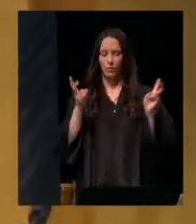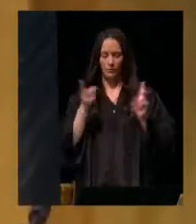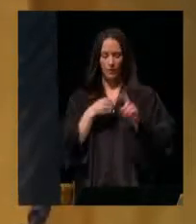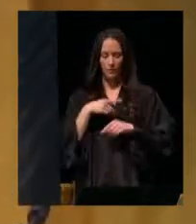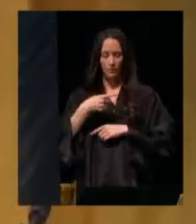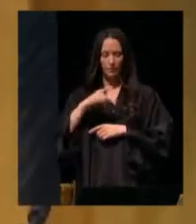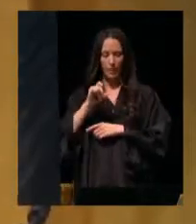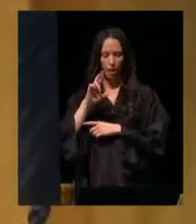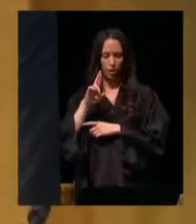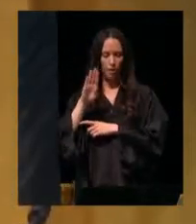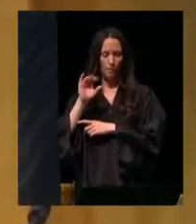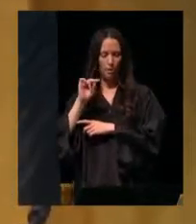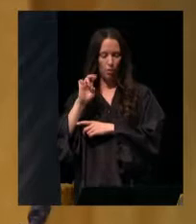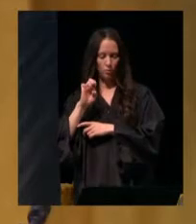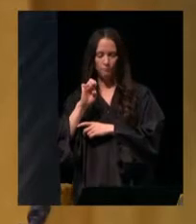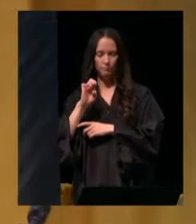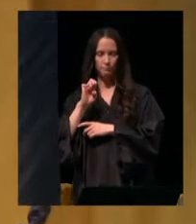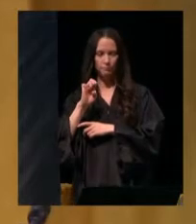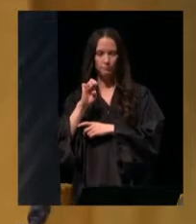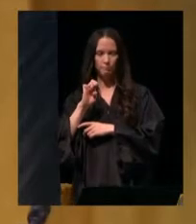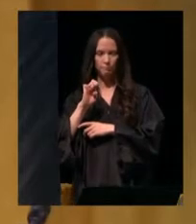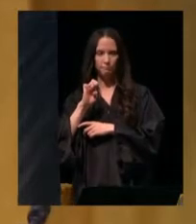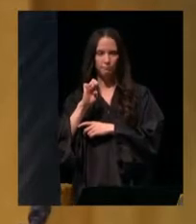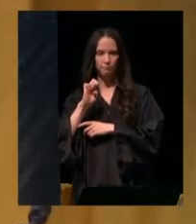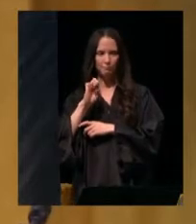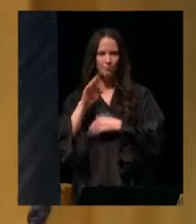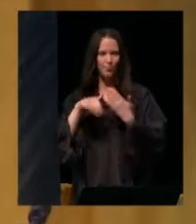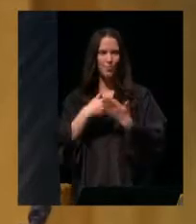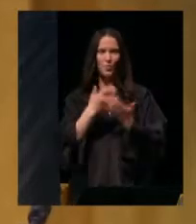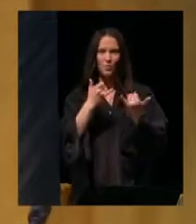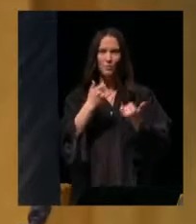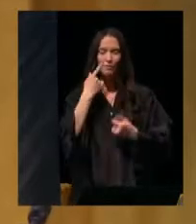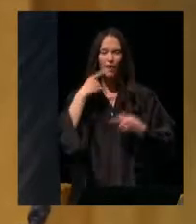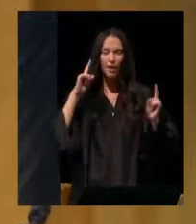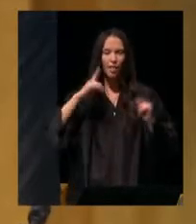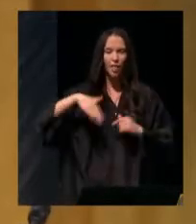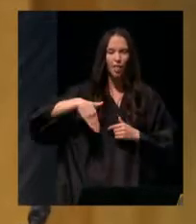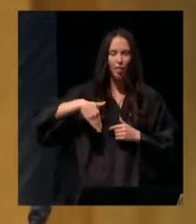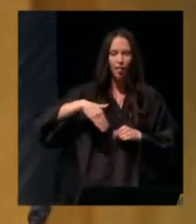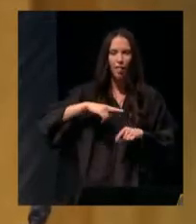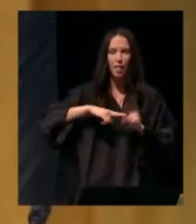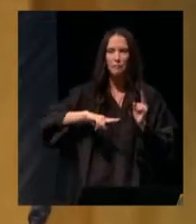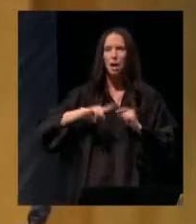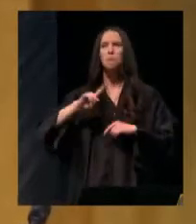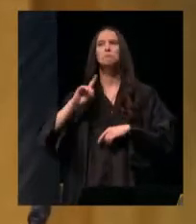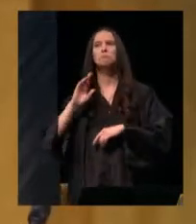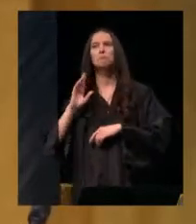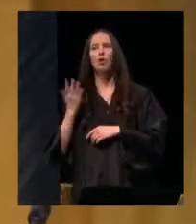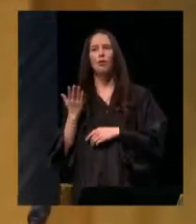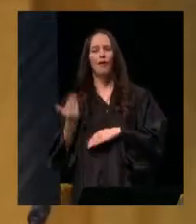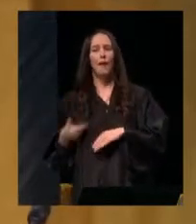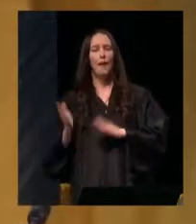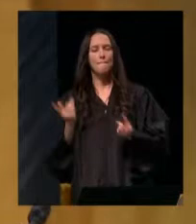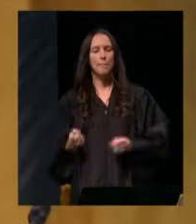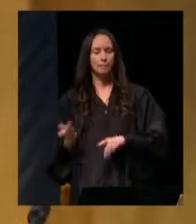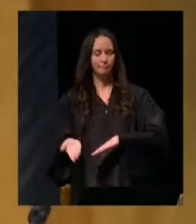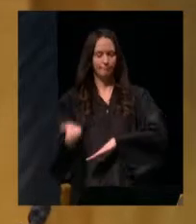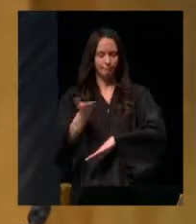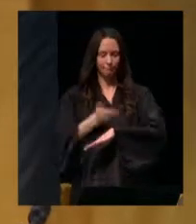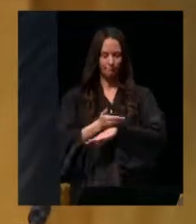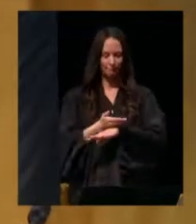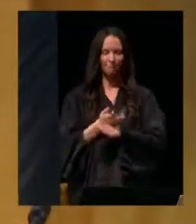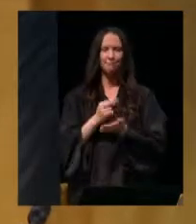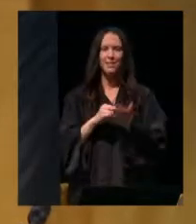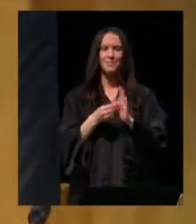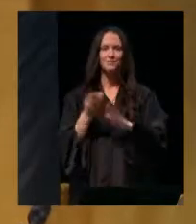I'm not where I want to be, but I'm also not where I was. And in that is progress in every